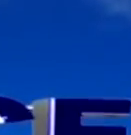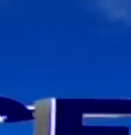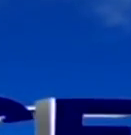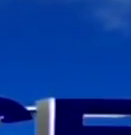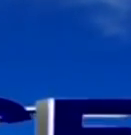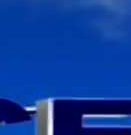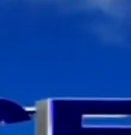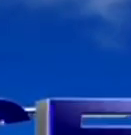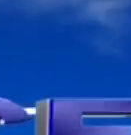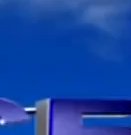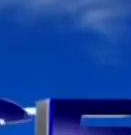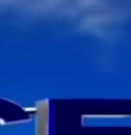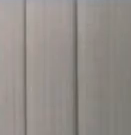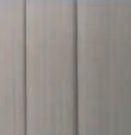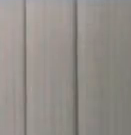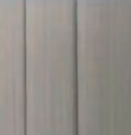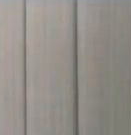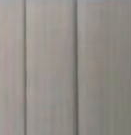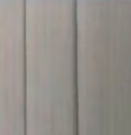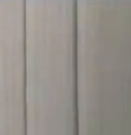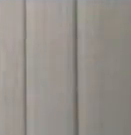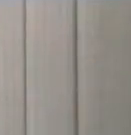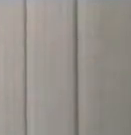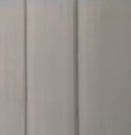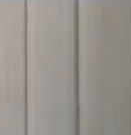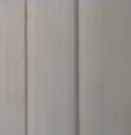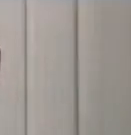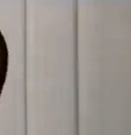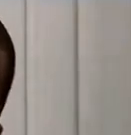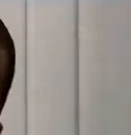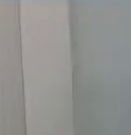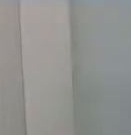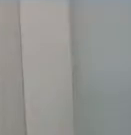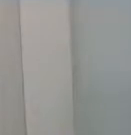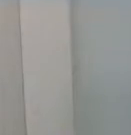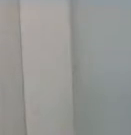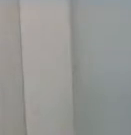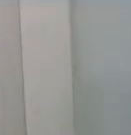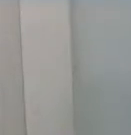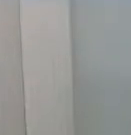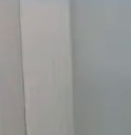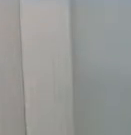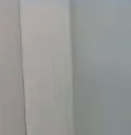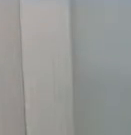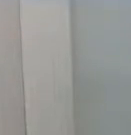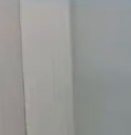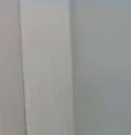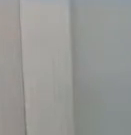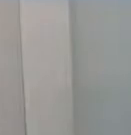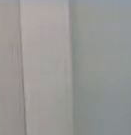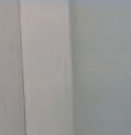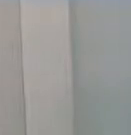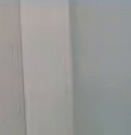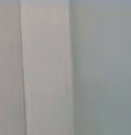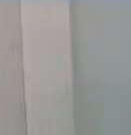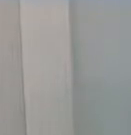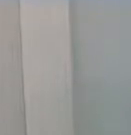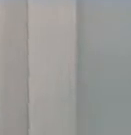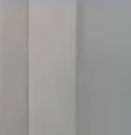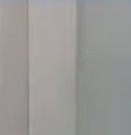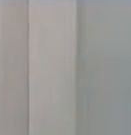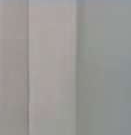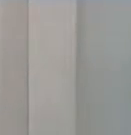we survive. And we survive from dust to dust. There was Abba, the mighty Church of Christ, in the year after he was here. Voice of